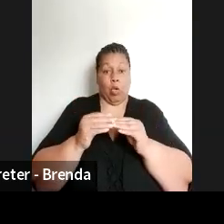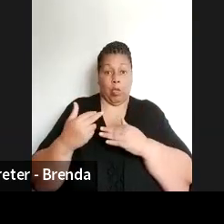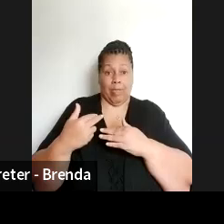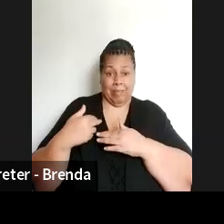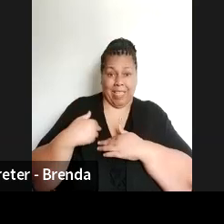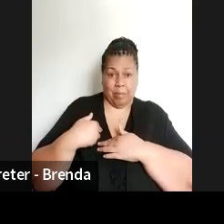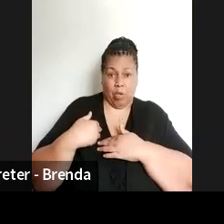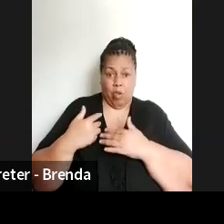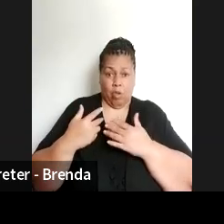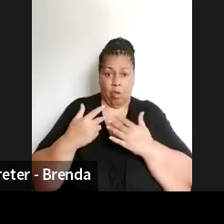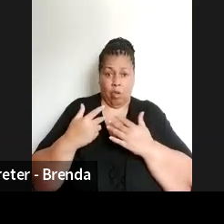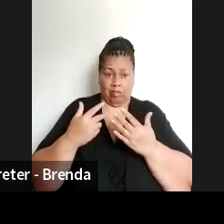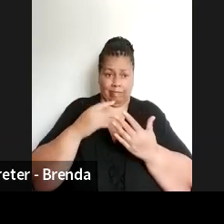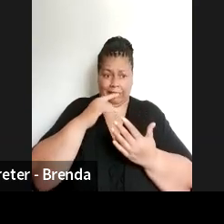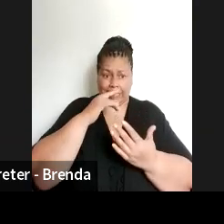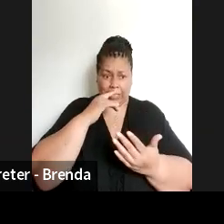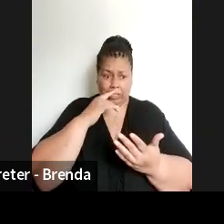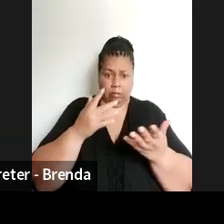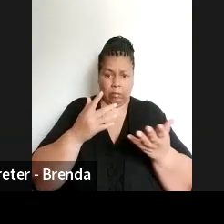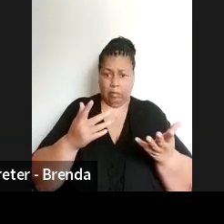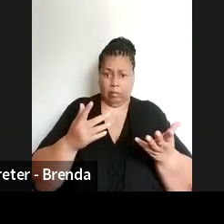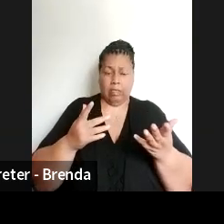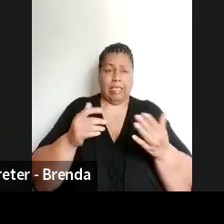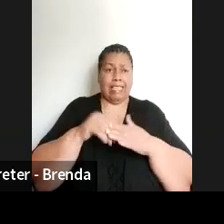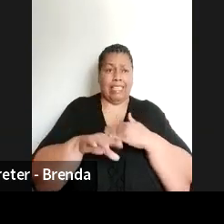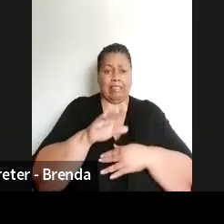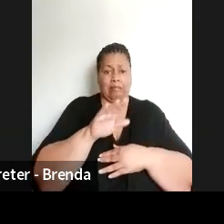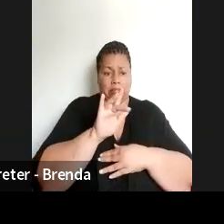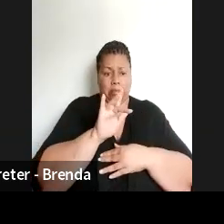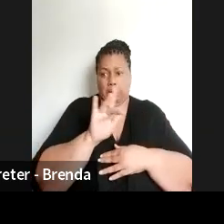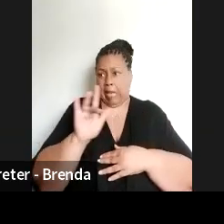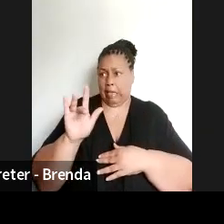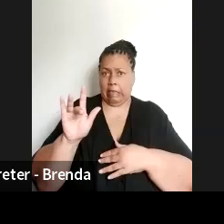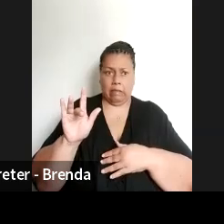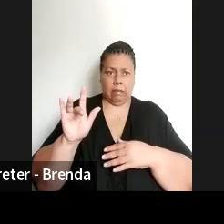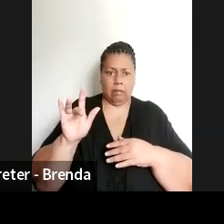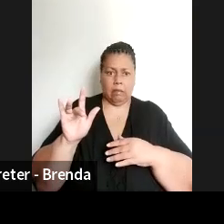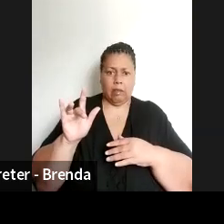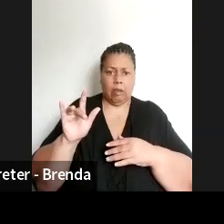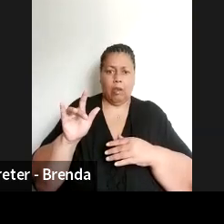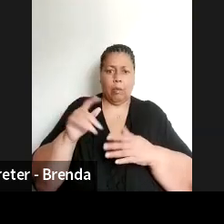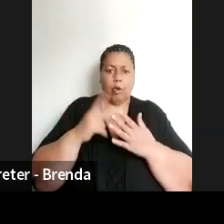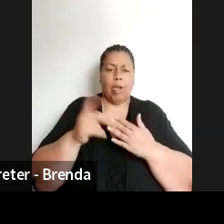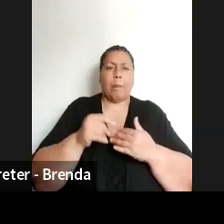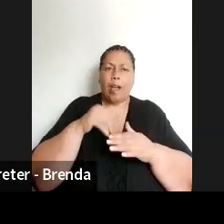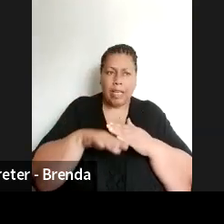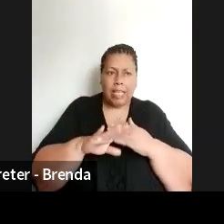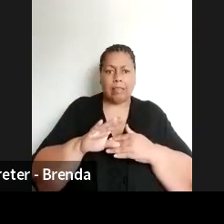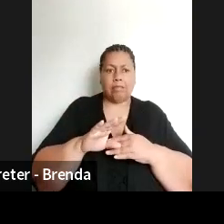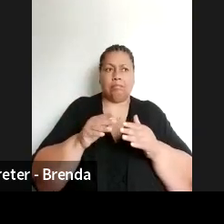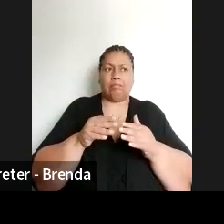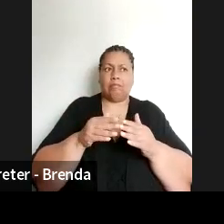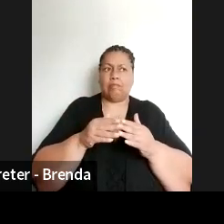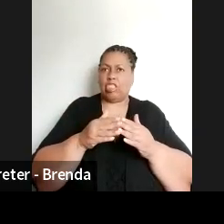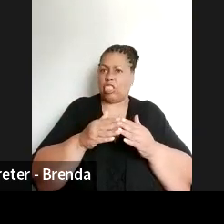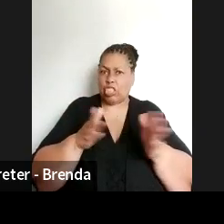maybe kids in blank program are in other classes, are in the general ed classrooms,